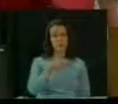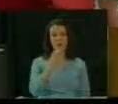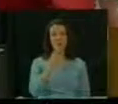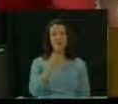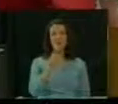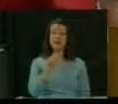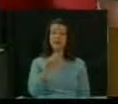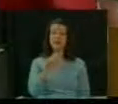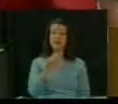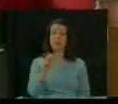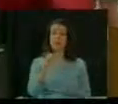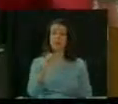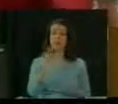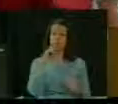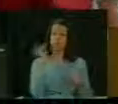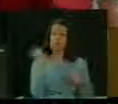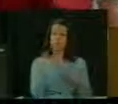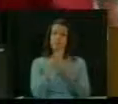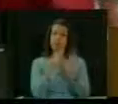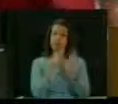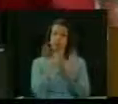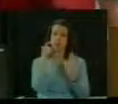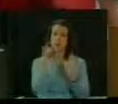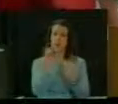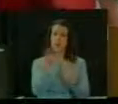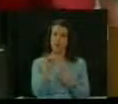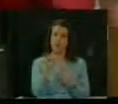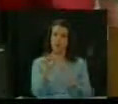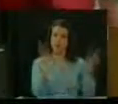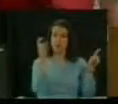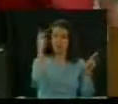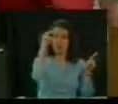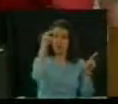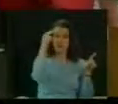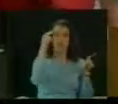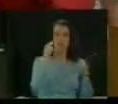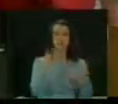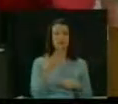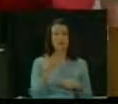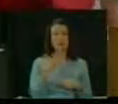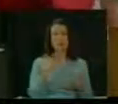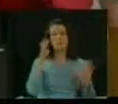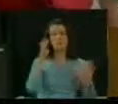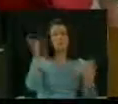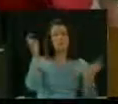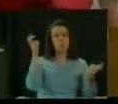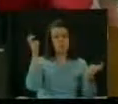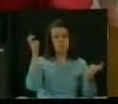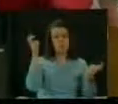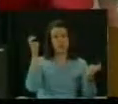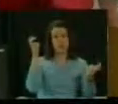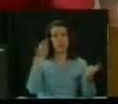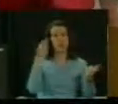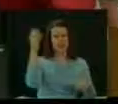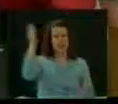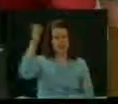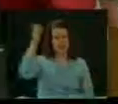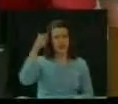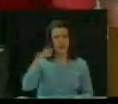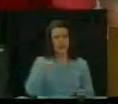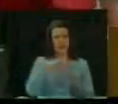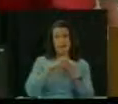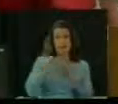of the Baptist Center for Ethics in Nashville, and he had a wonderful quote in a speech he gave that I